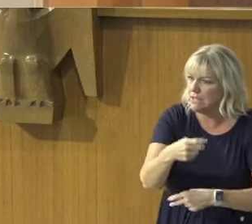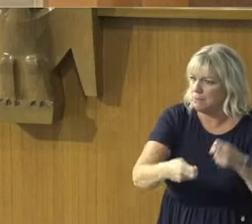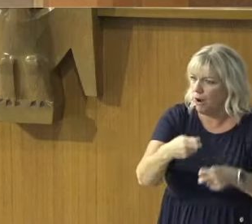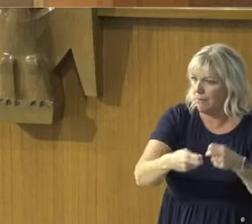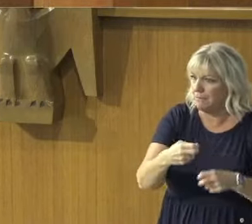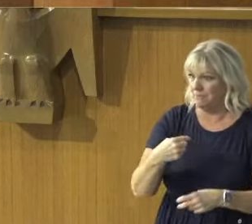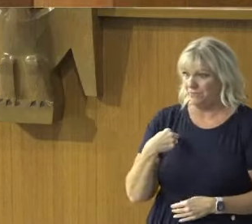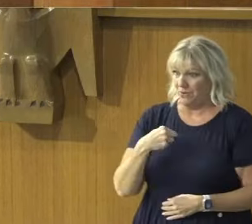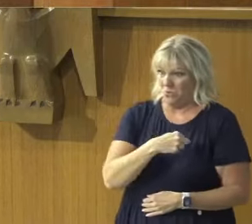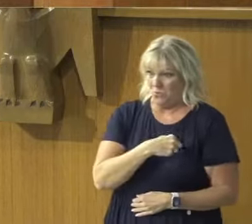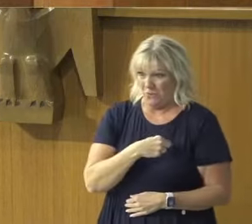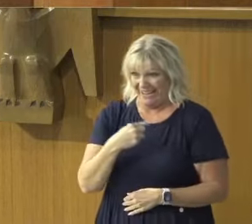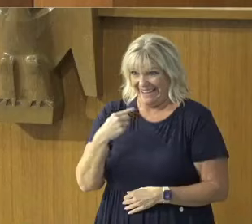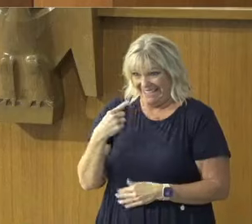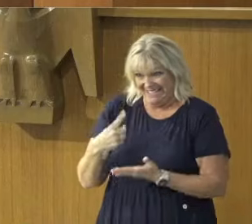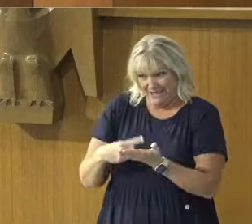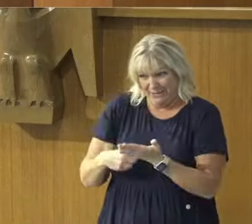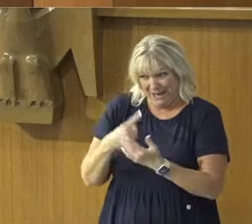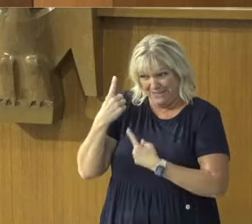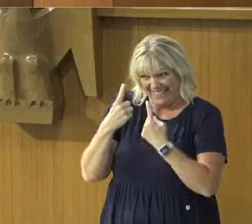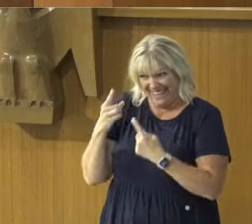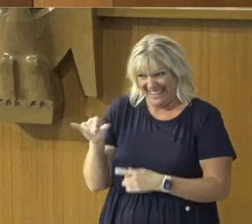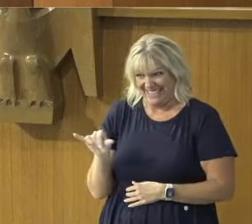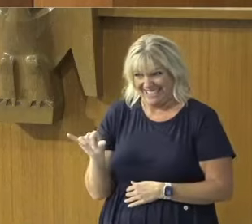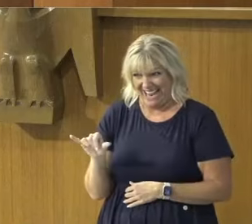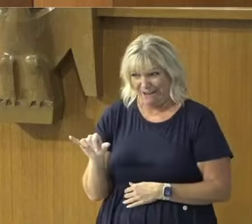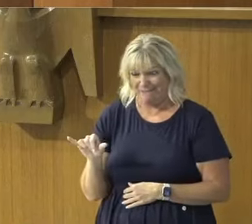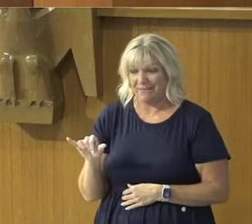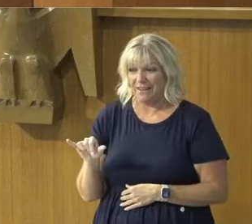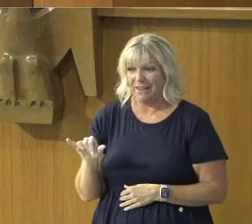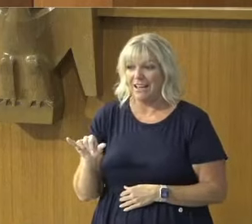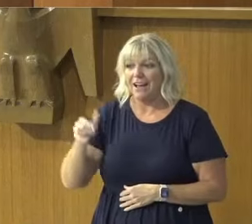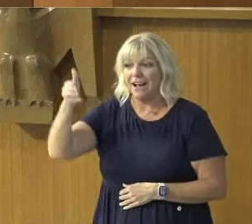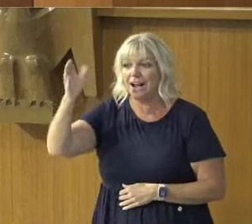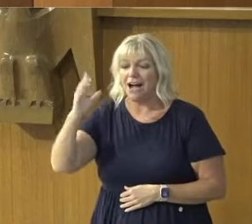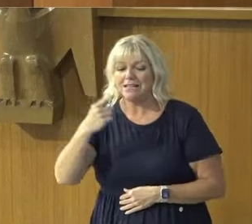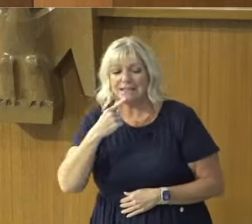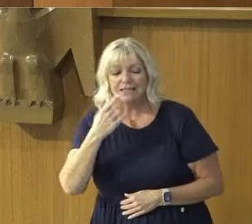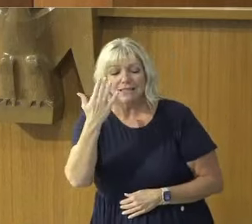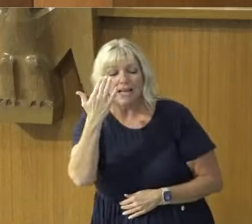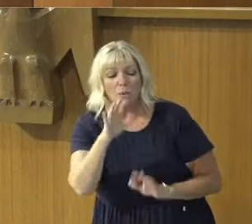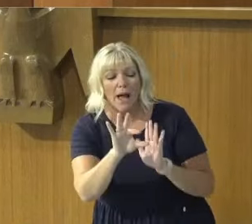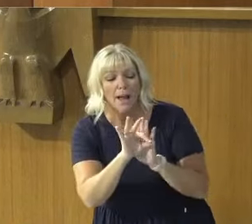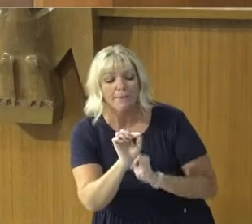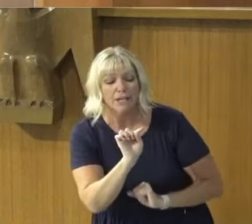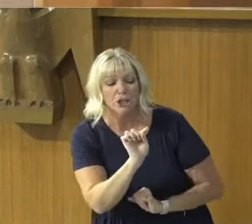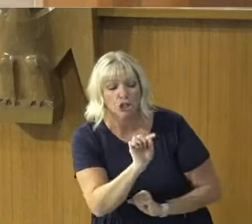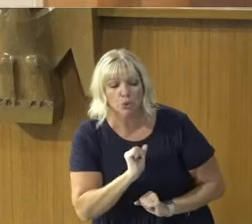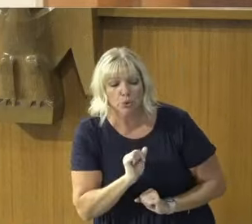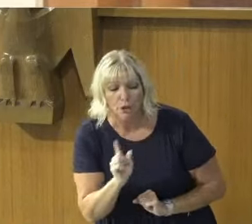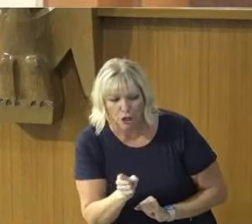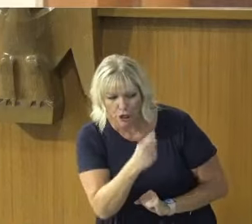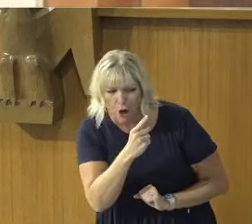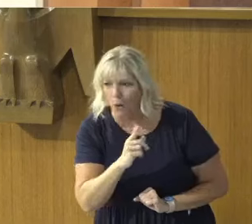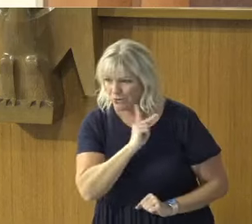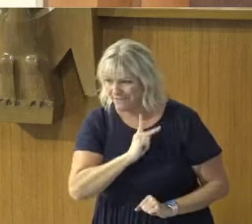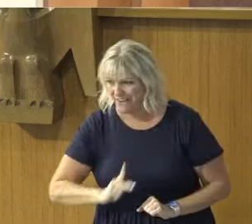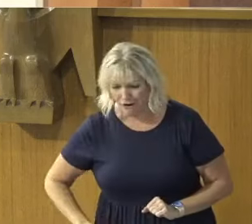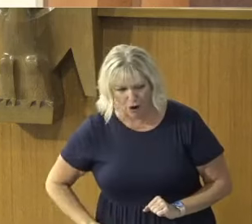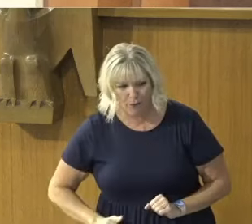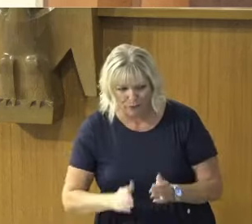same in our lives. But then God continues, and that, Moses, is why I'm sending you to Pharaoh to bring my